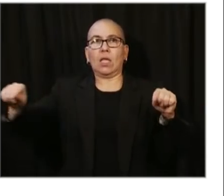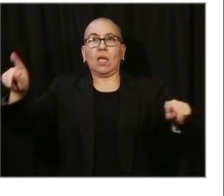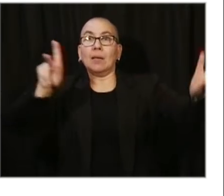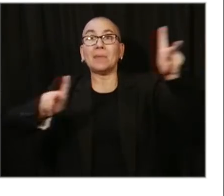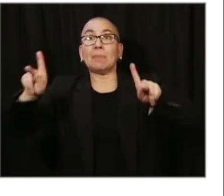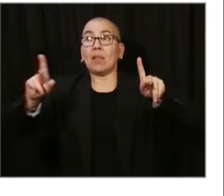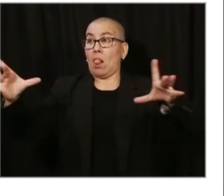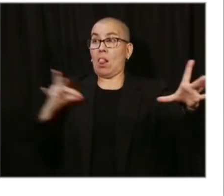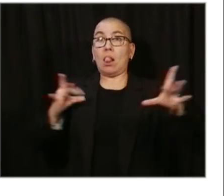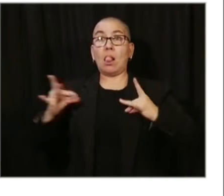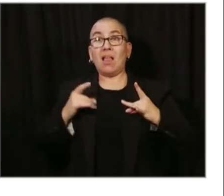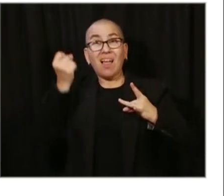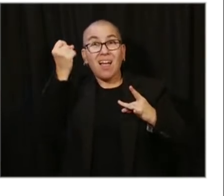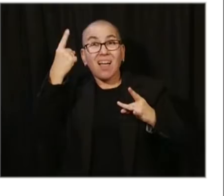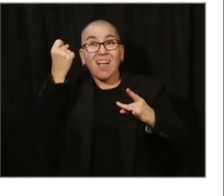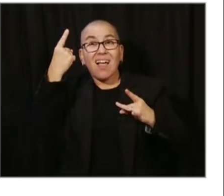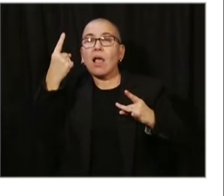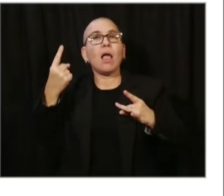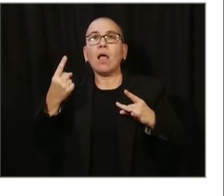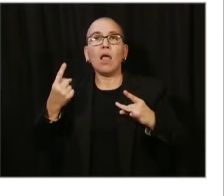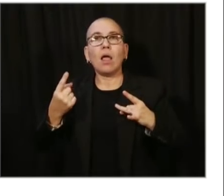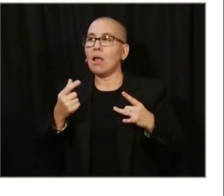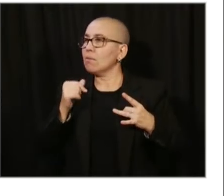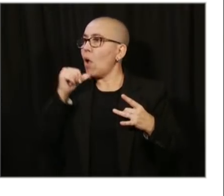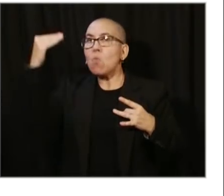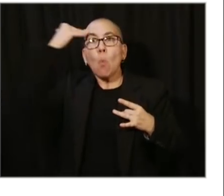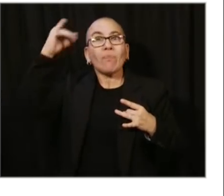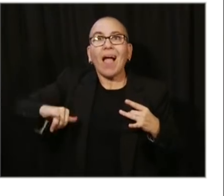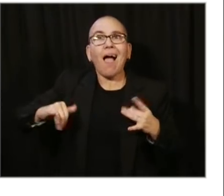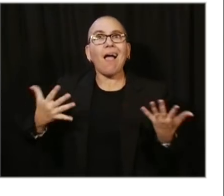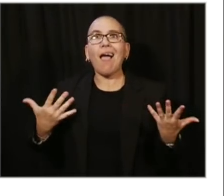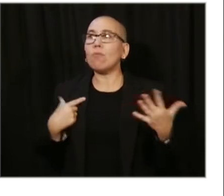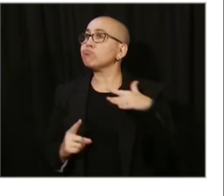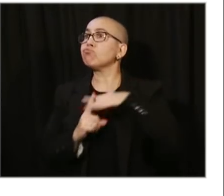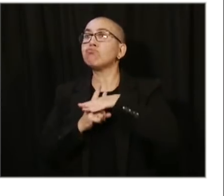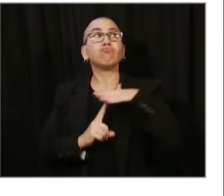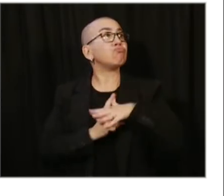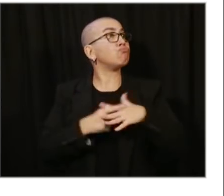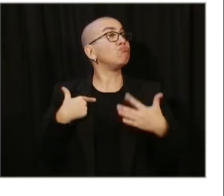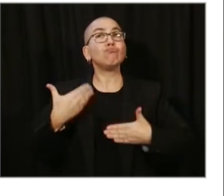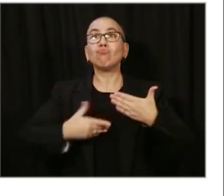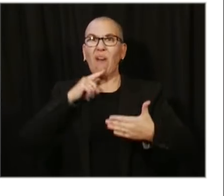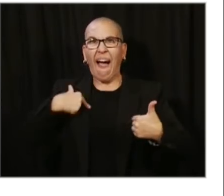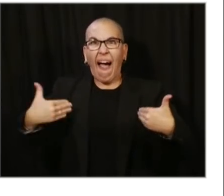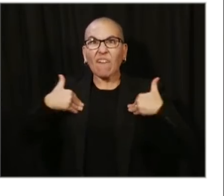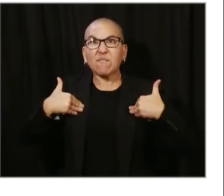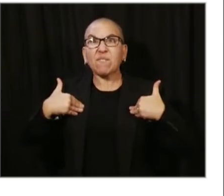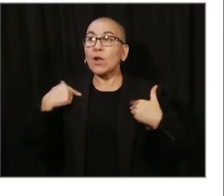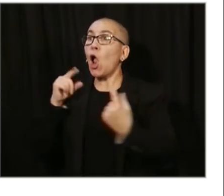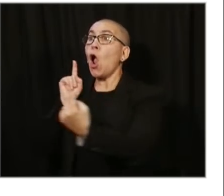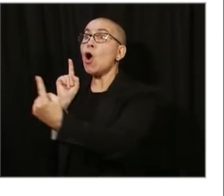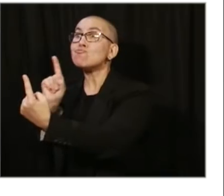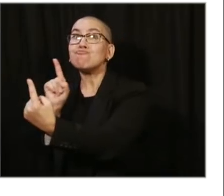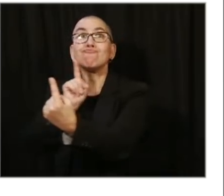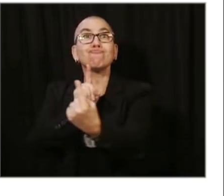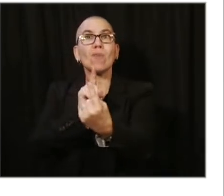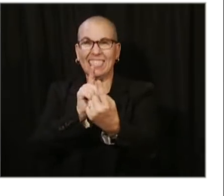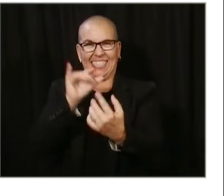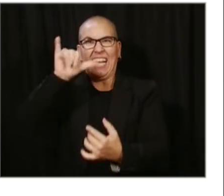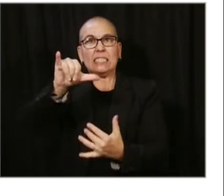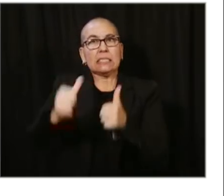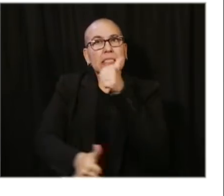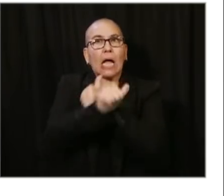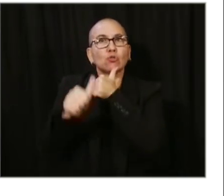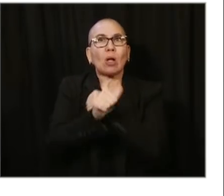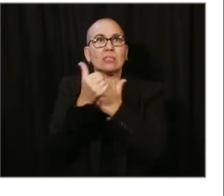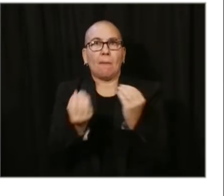dangerous because we can't see it. We don't know it. And there's a whole lot of folks, especially young people, doing a lot of things right.